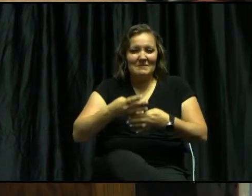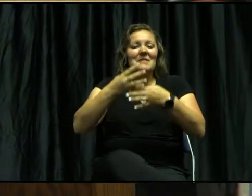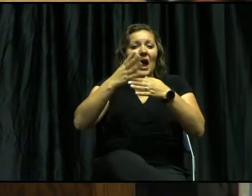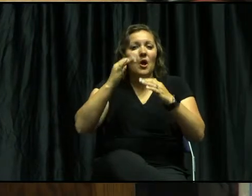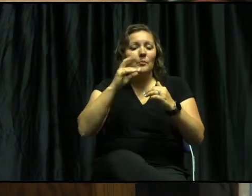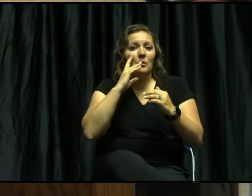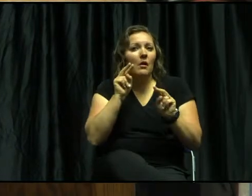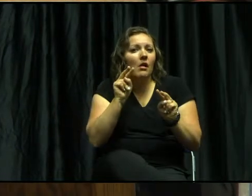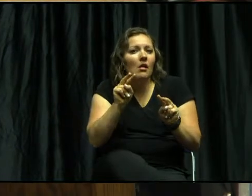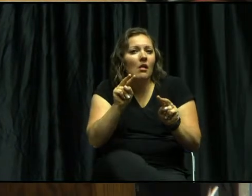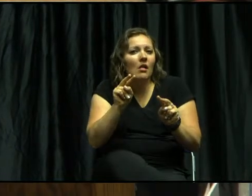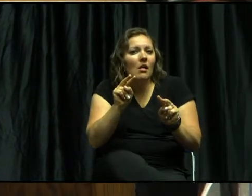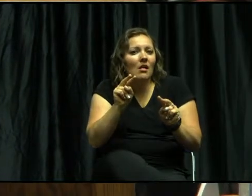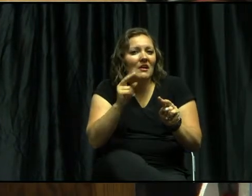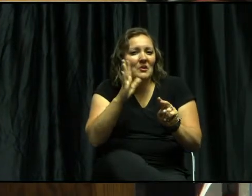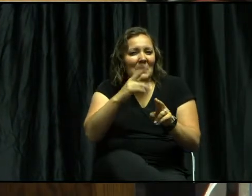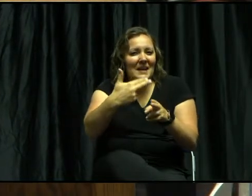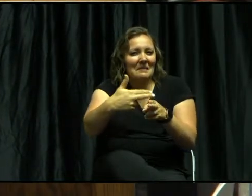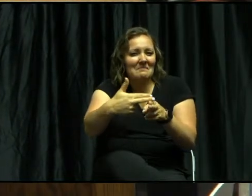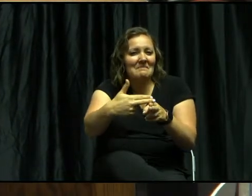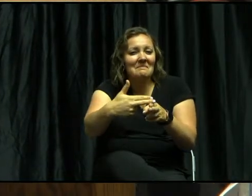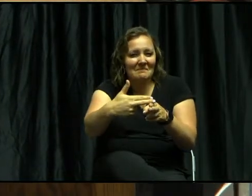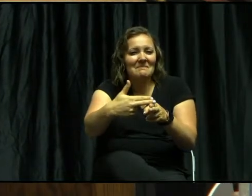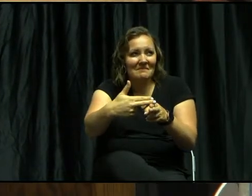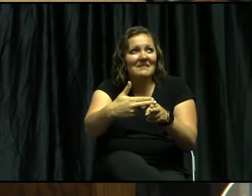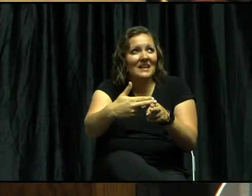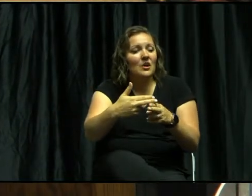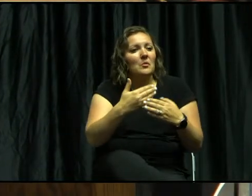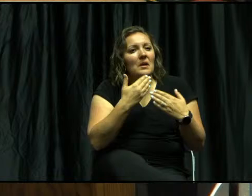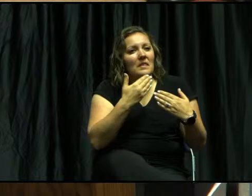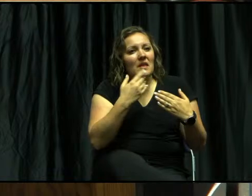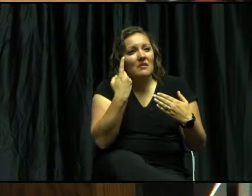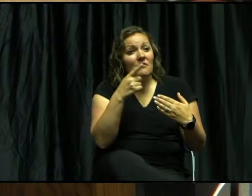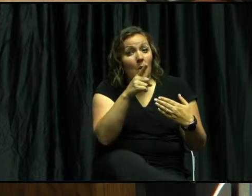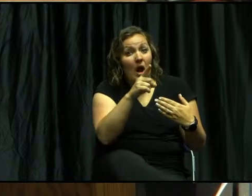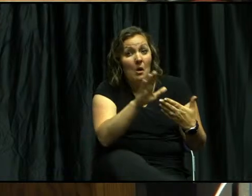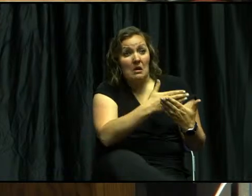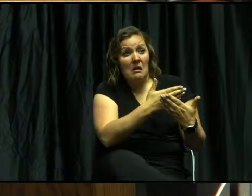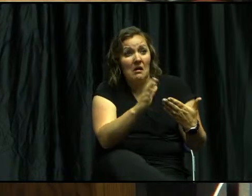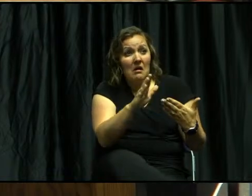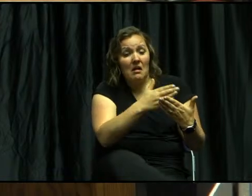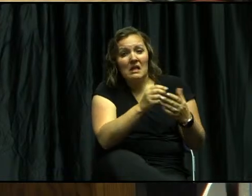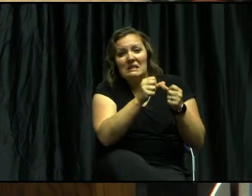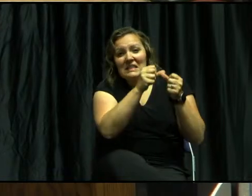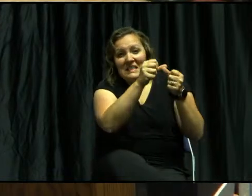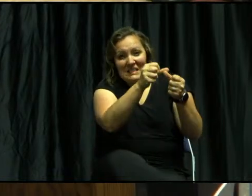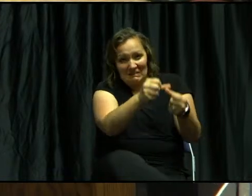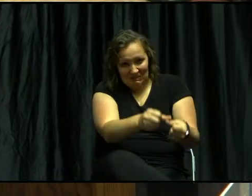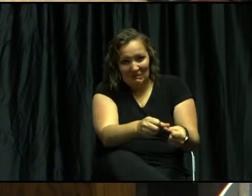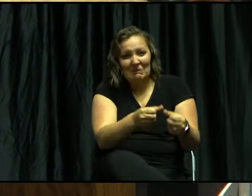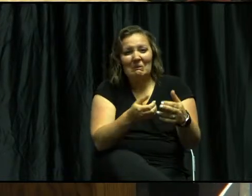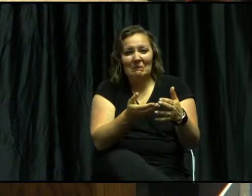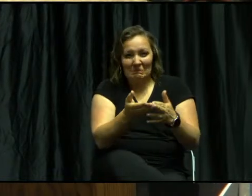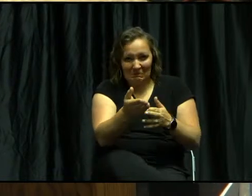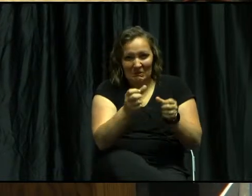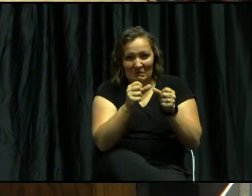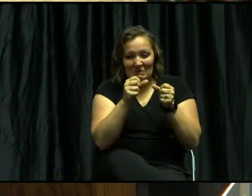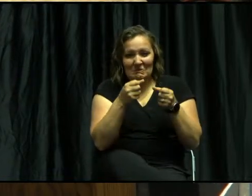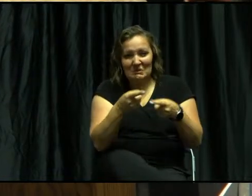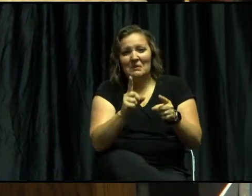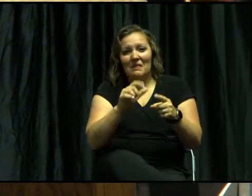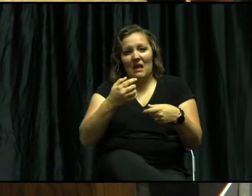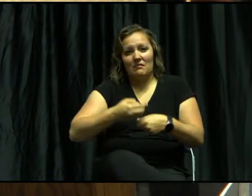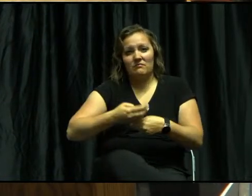your name on that and appreciate the symphonic band playing throughout that presentation. But before we see